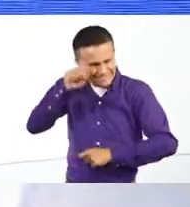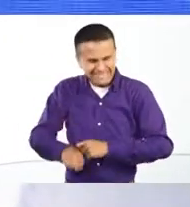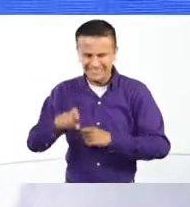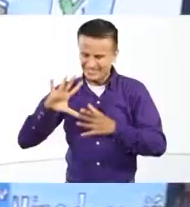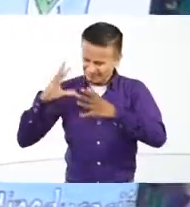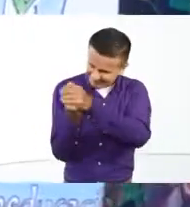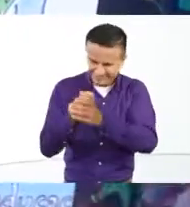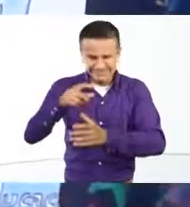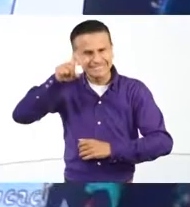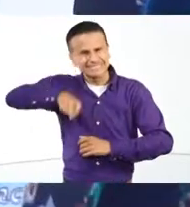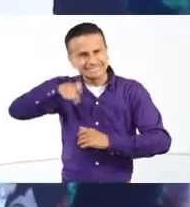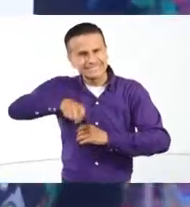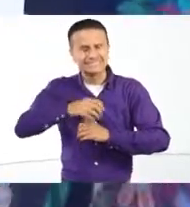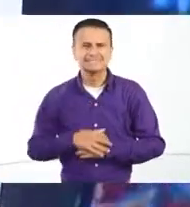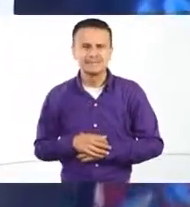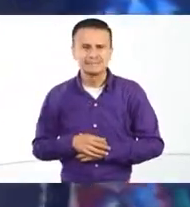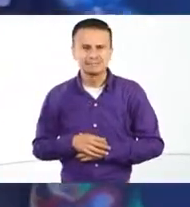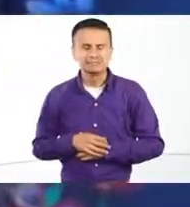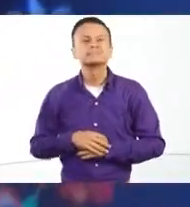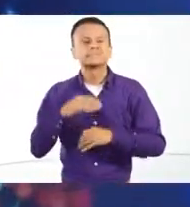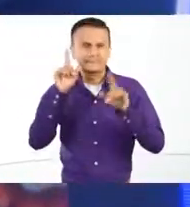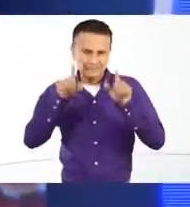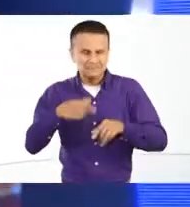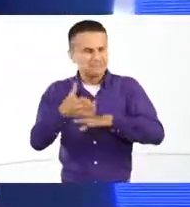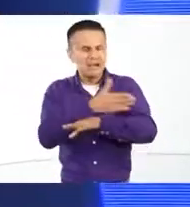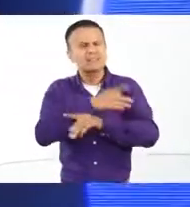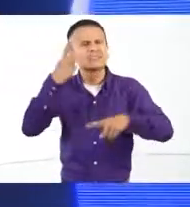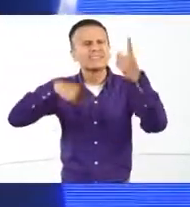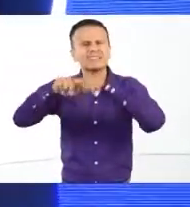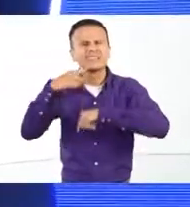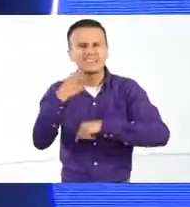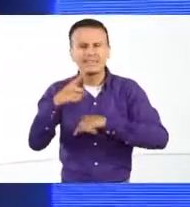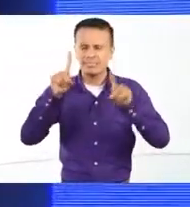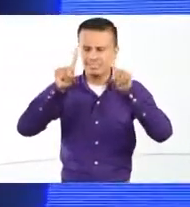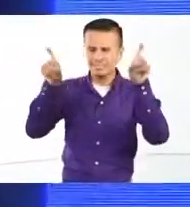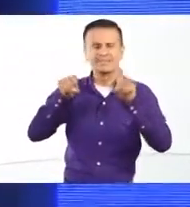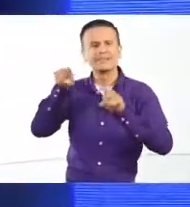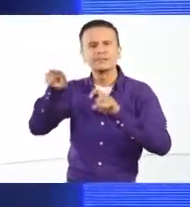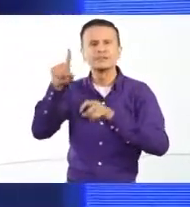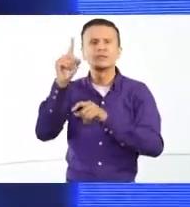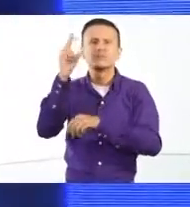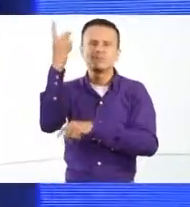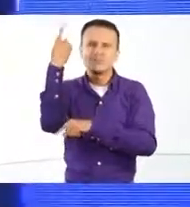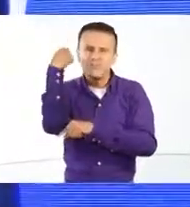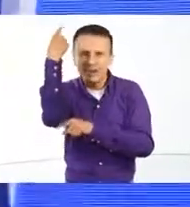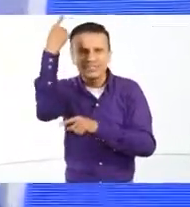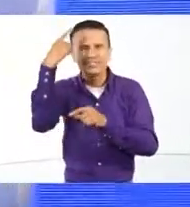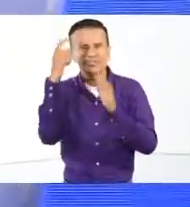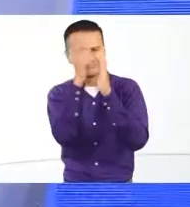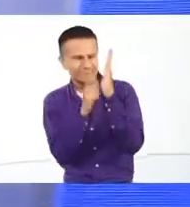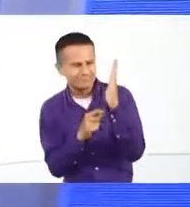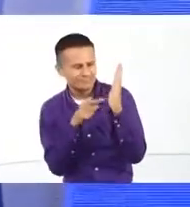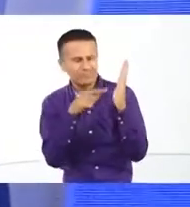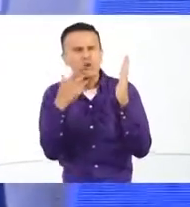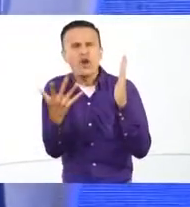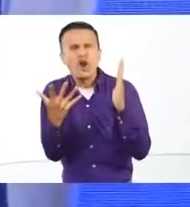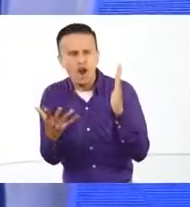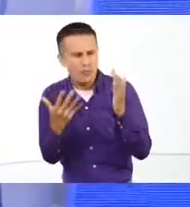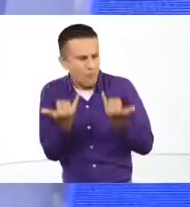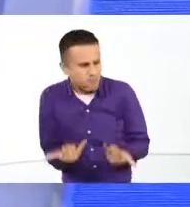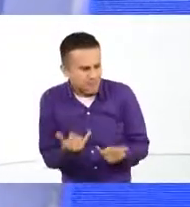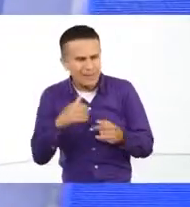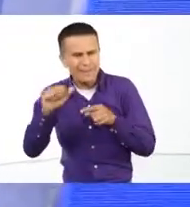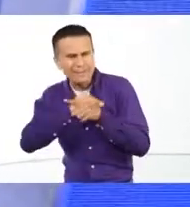for that reason. Looking at the high level around what needs to happen at the political level, but also thinking about some of the practical